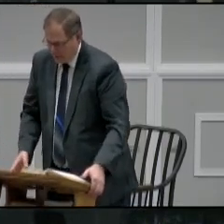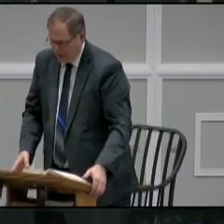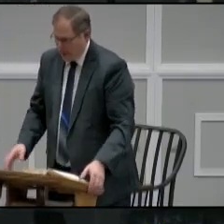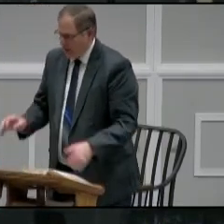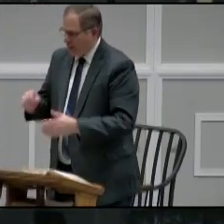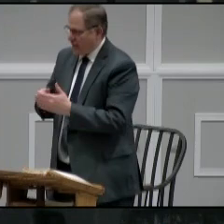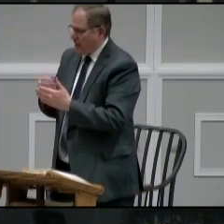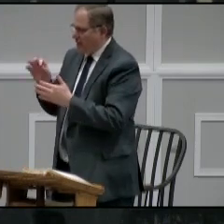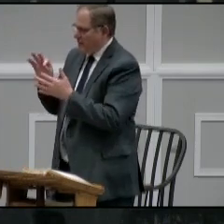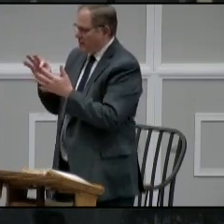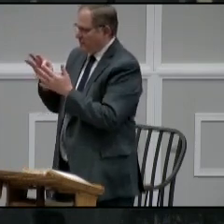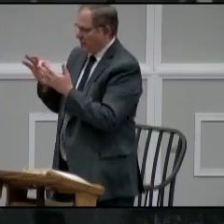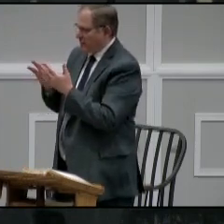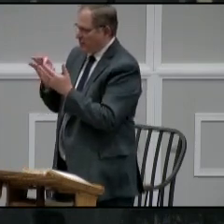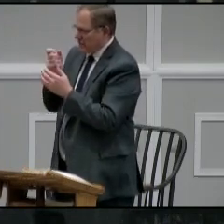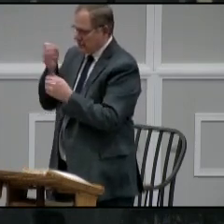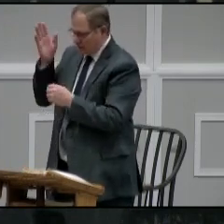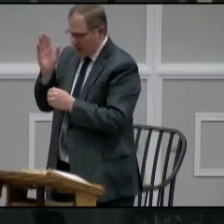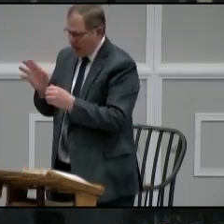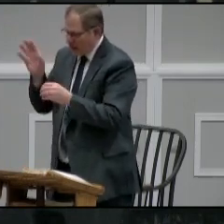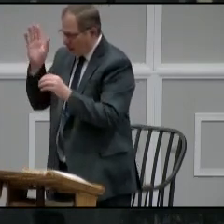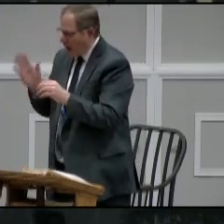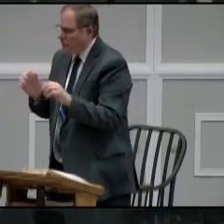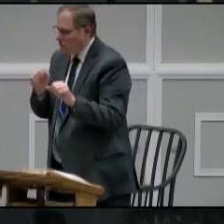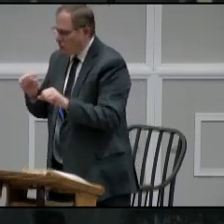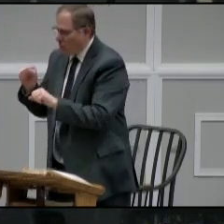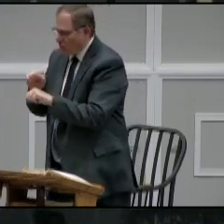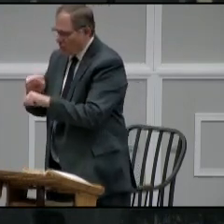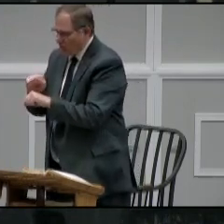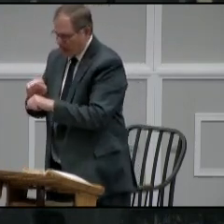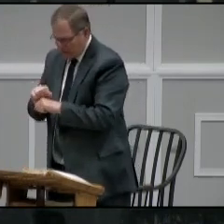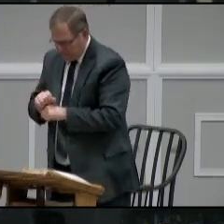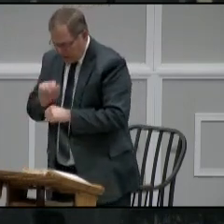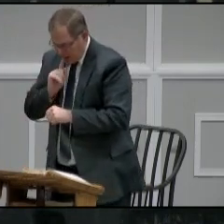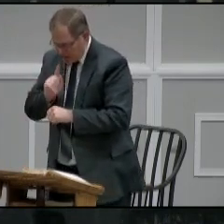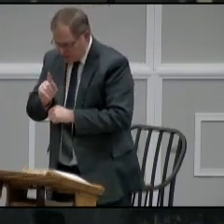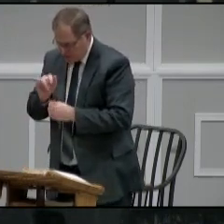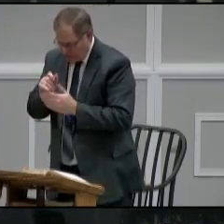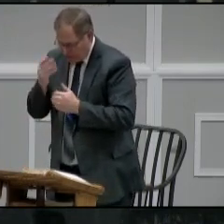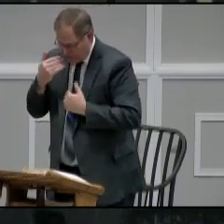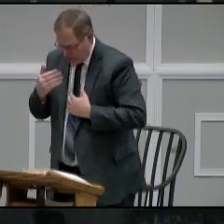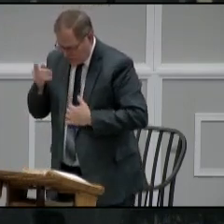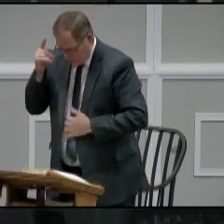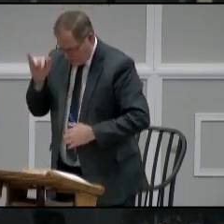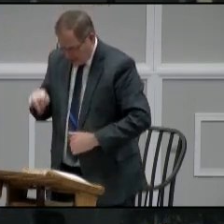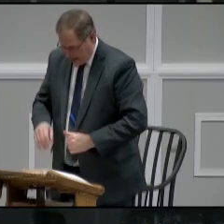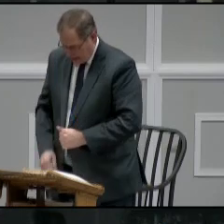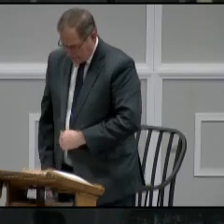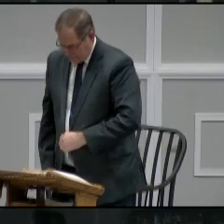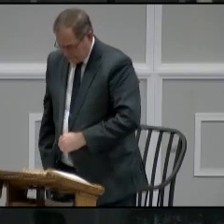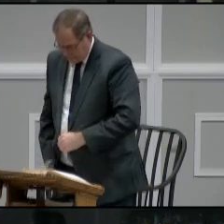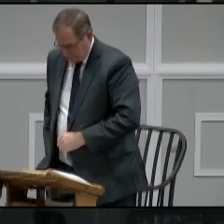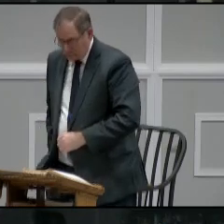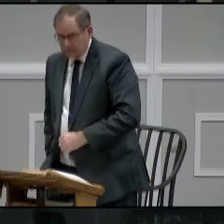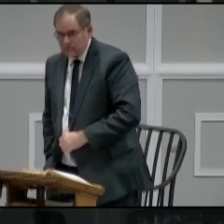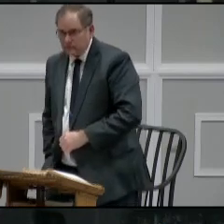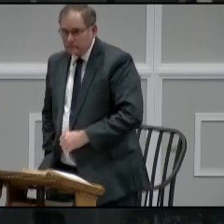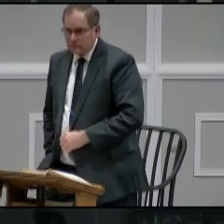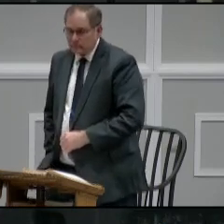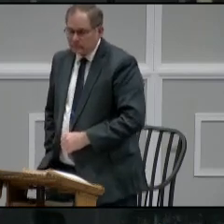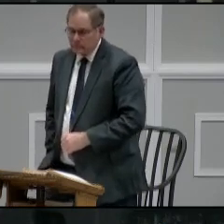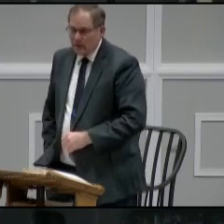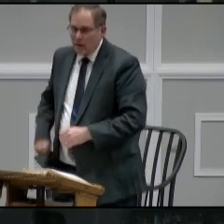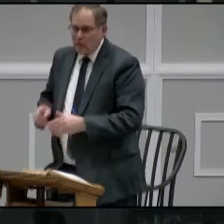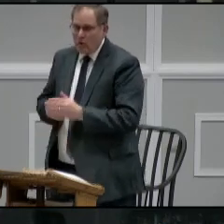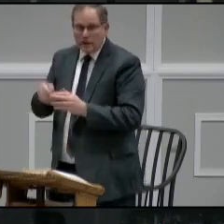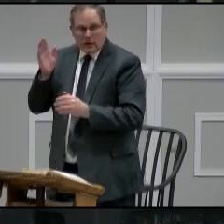is outside of our comfort zone, outside of what comes naturally to us. And I'm sure thankful for that. Sure thankful for the song this morning and for what God's going to